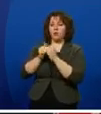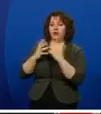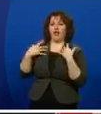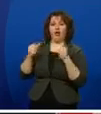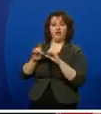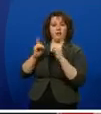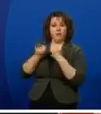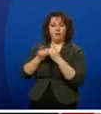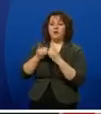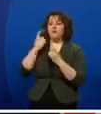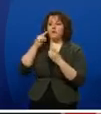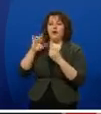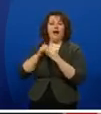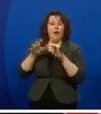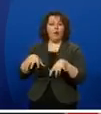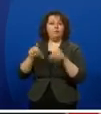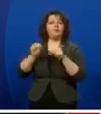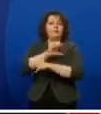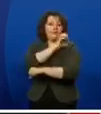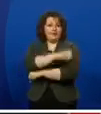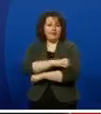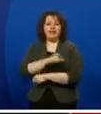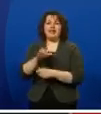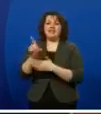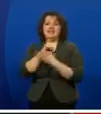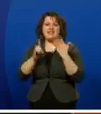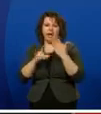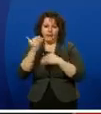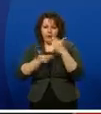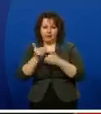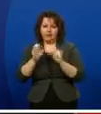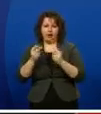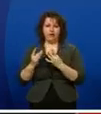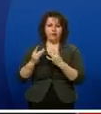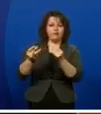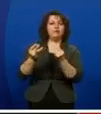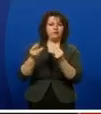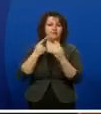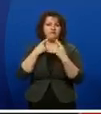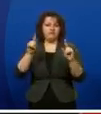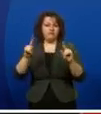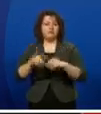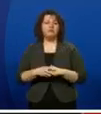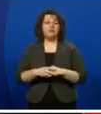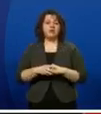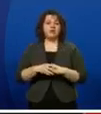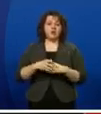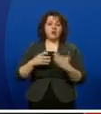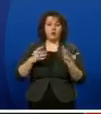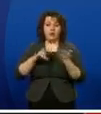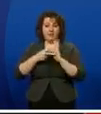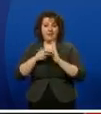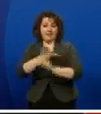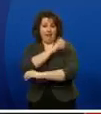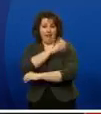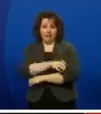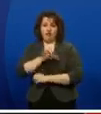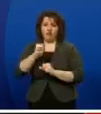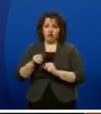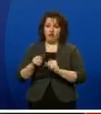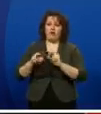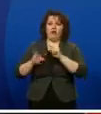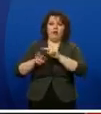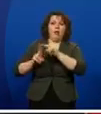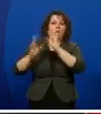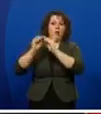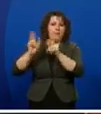clinics and then designed a process to ensure efficiency and scalability. So clinics could grow as vaccine supply increases